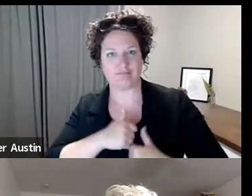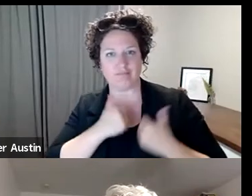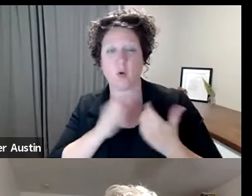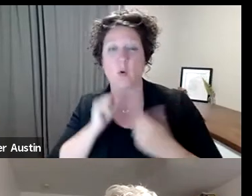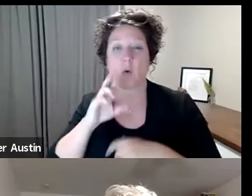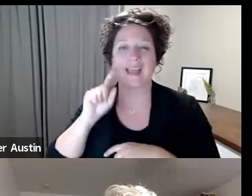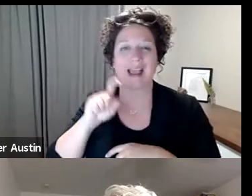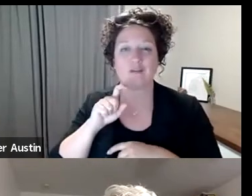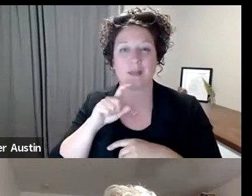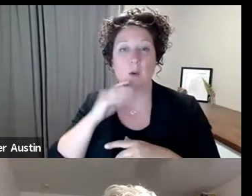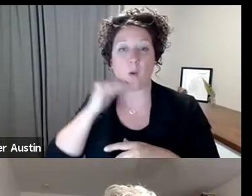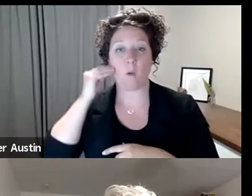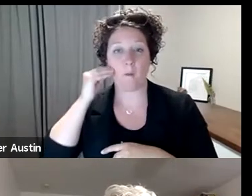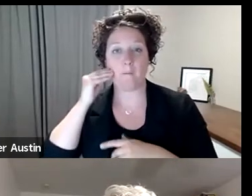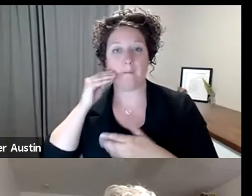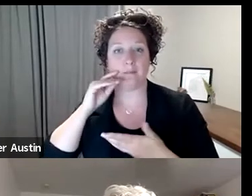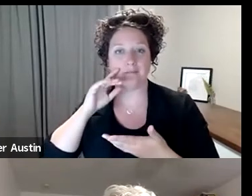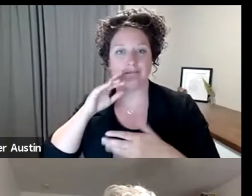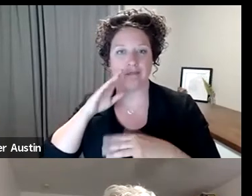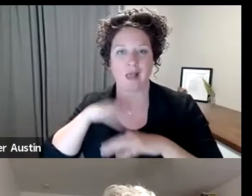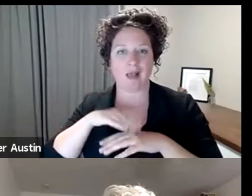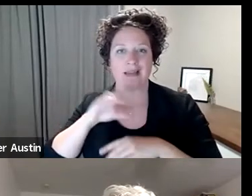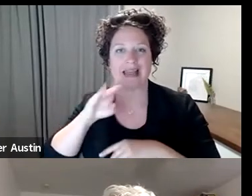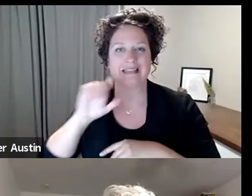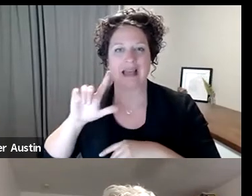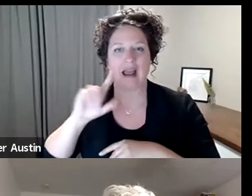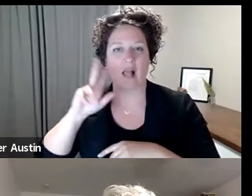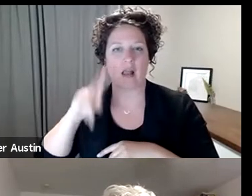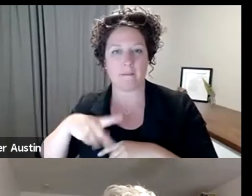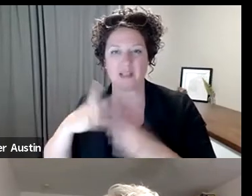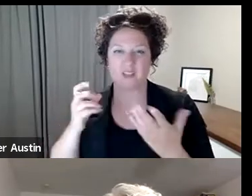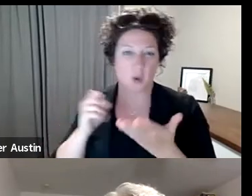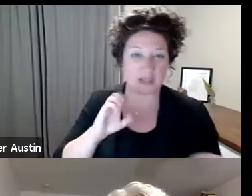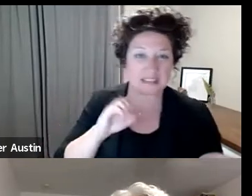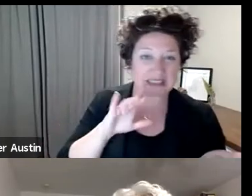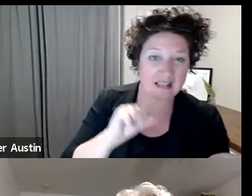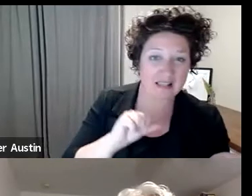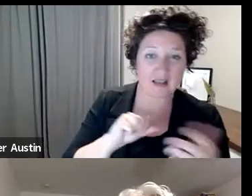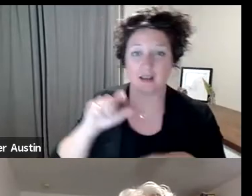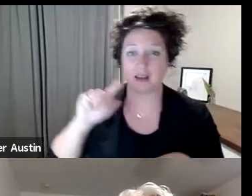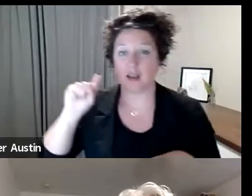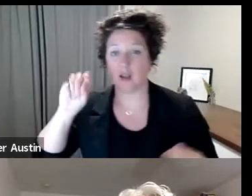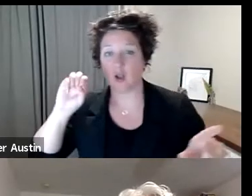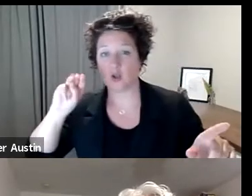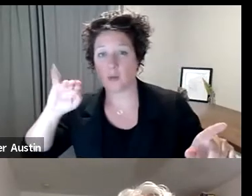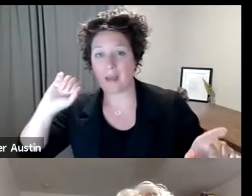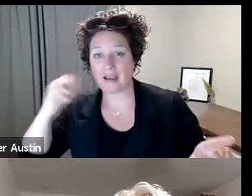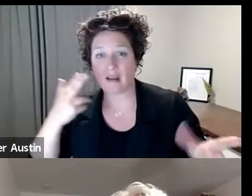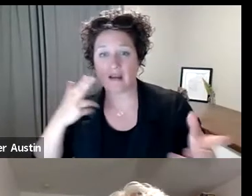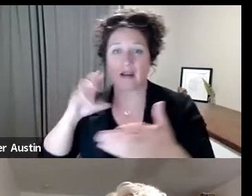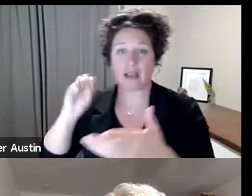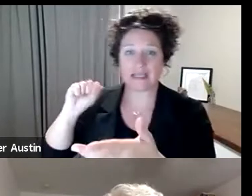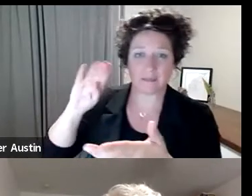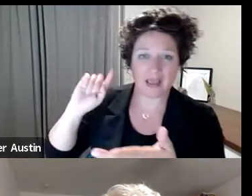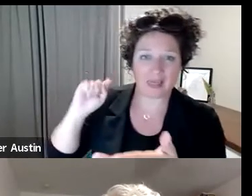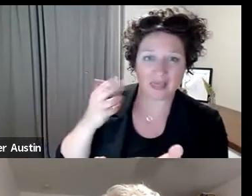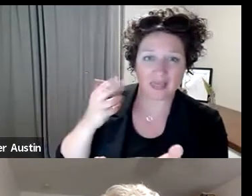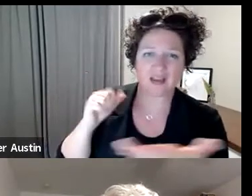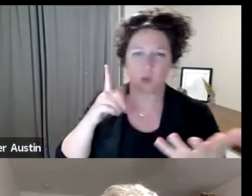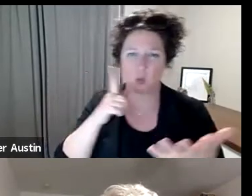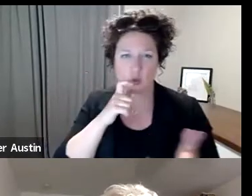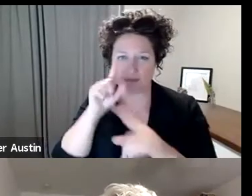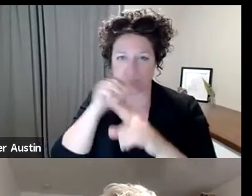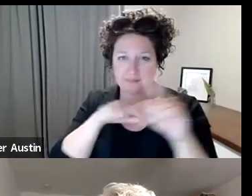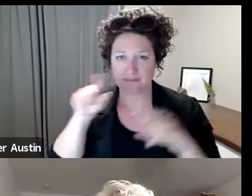on dial-up? So maybe this is a question for Cecilia or for Tamika or Samantha, whoever would like to, Cecilia, would you like to go